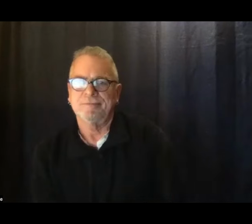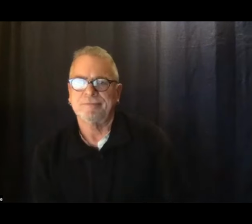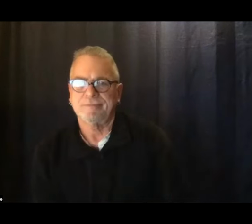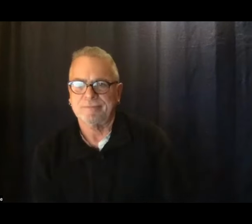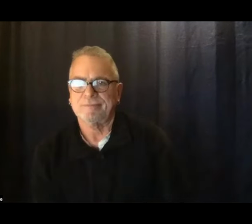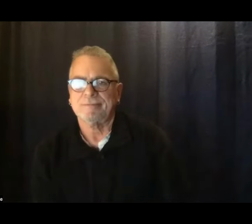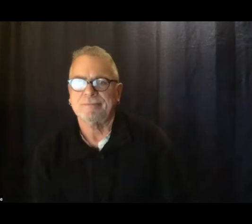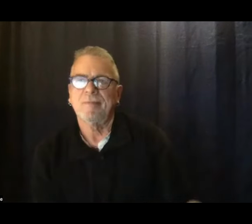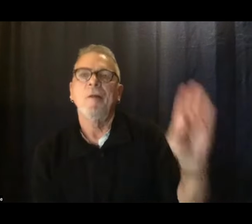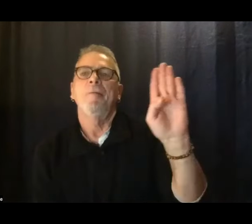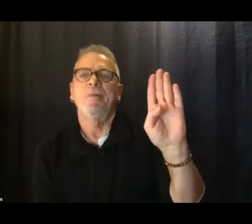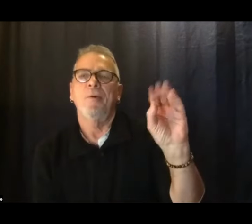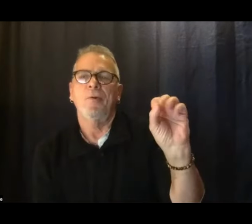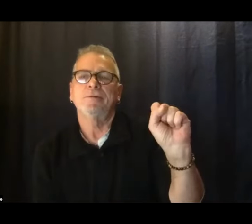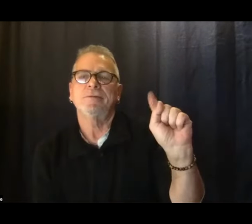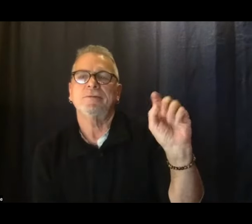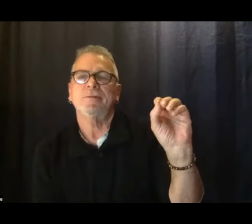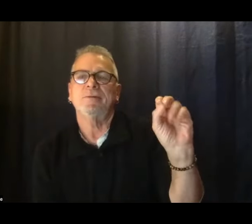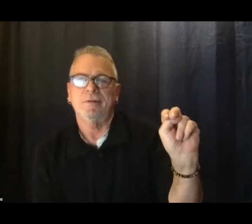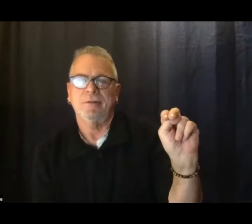Boston, right?